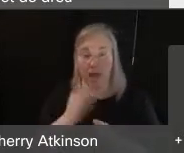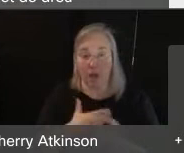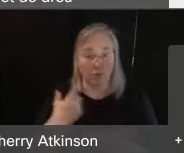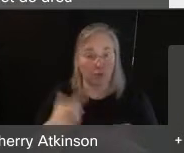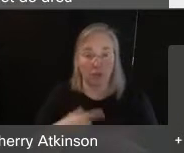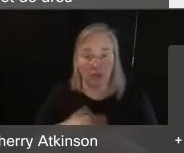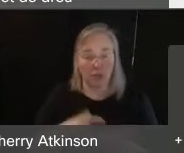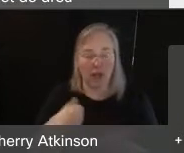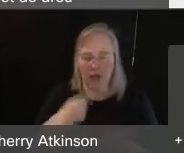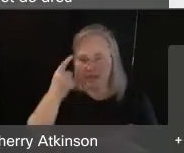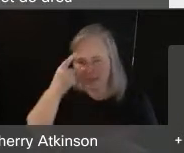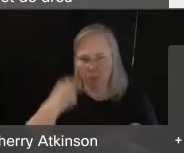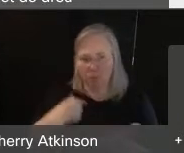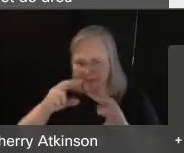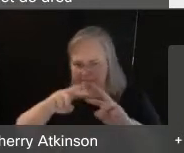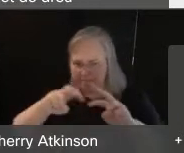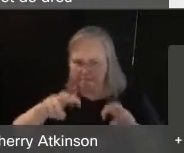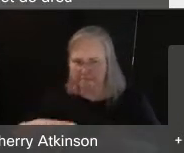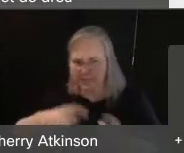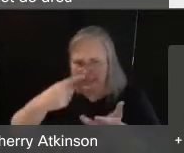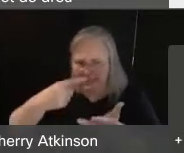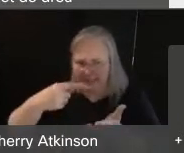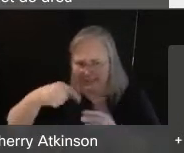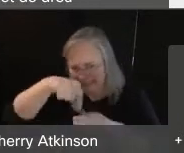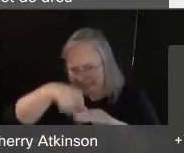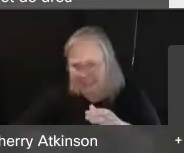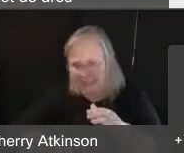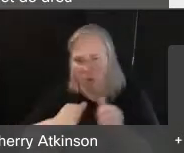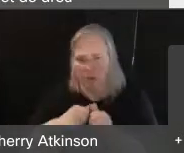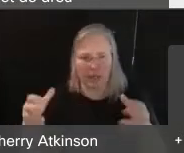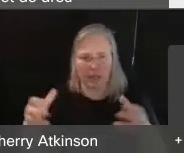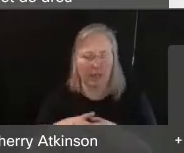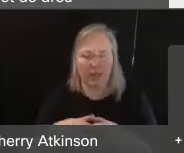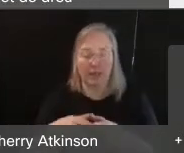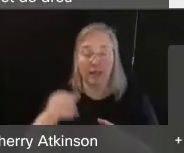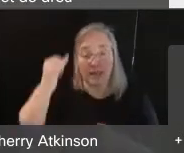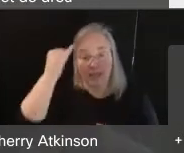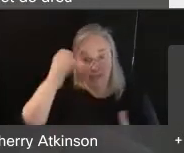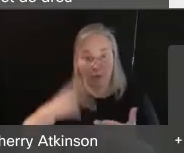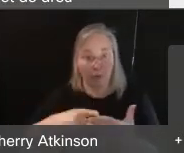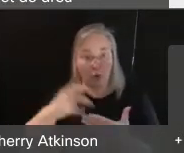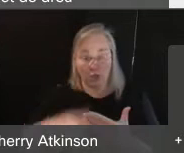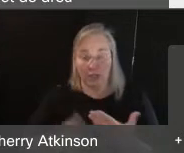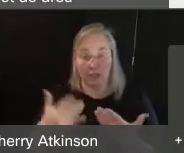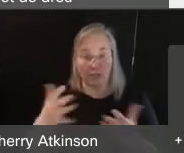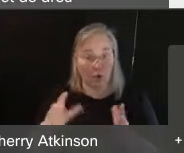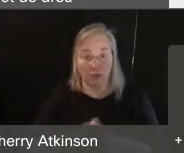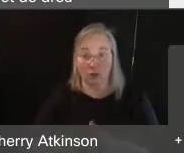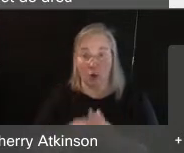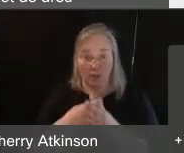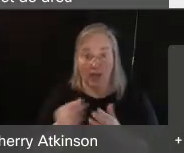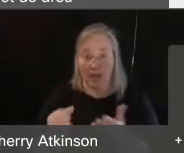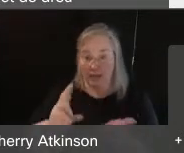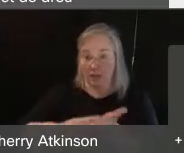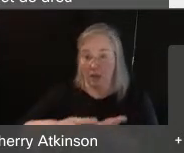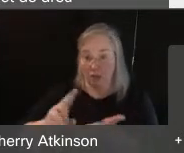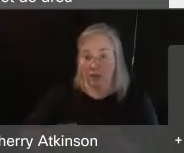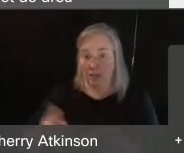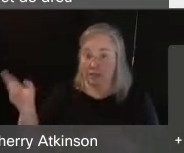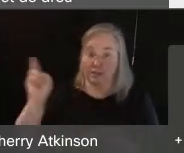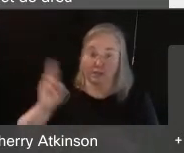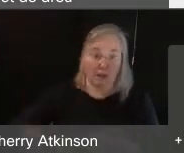into it in pretty good detail with the committee, if a project is started and a contract is